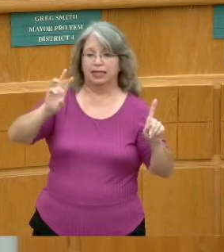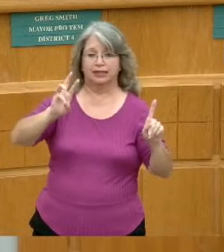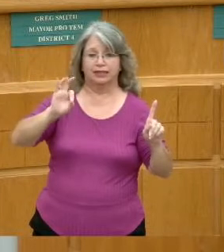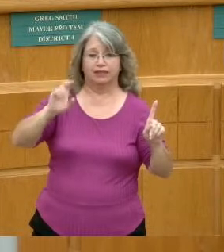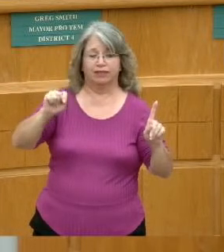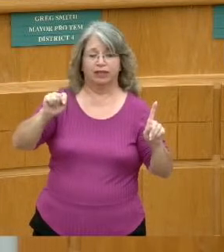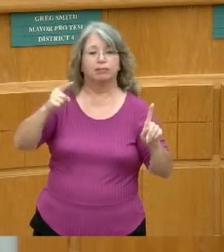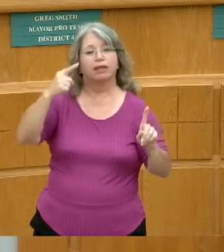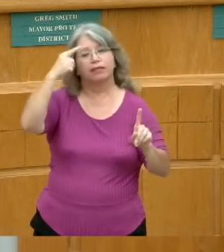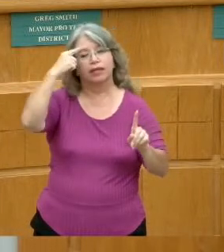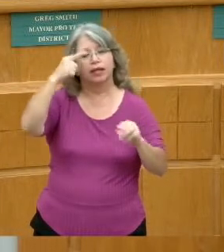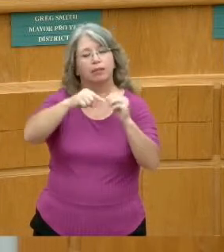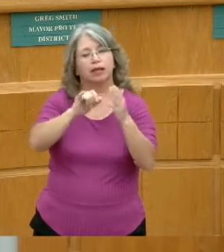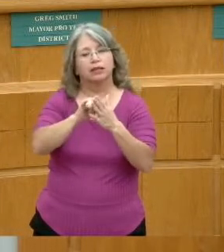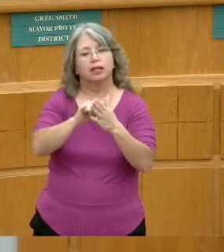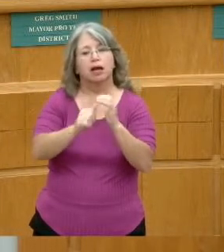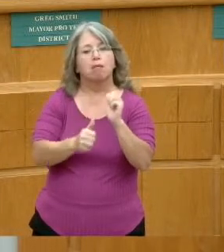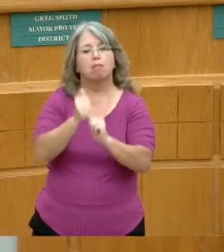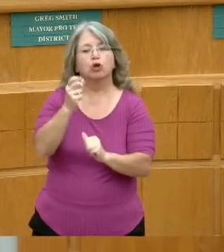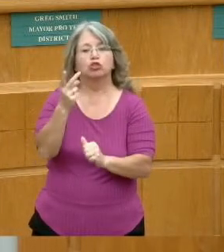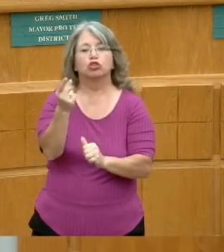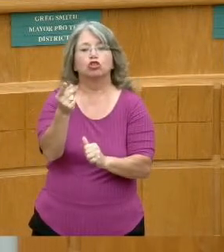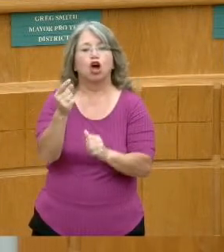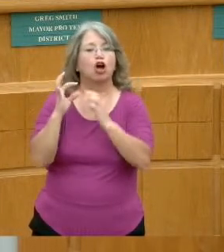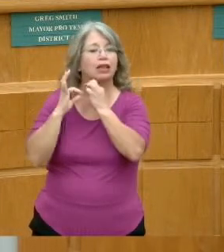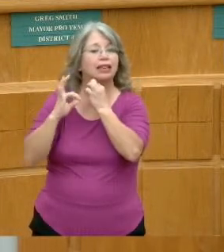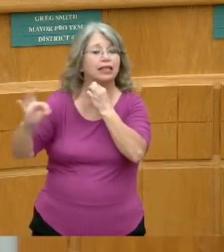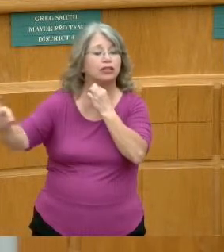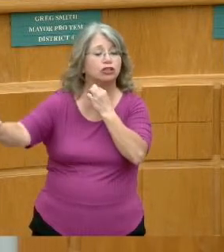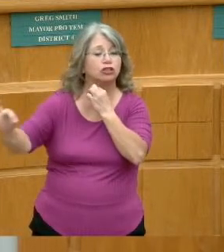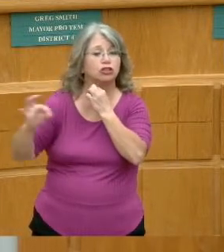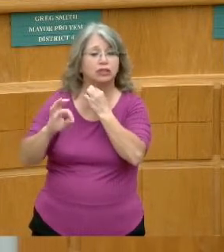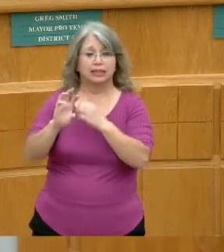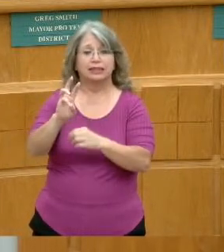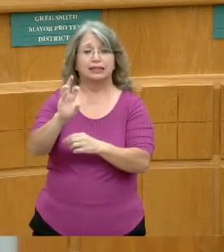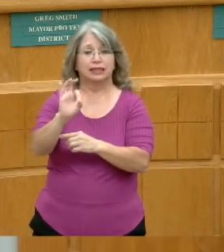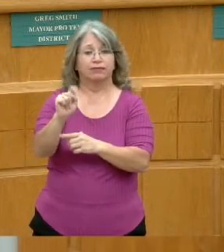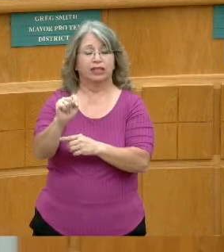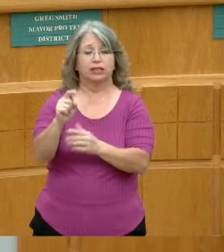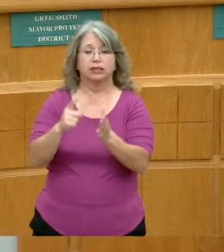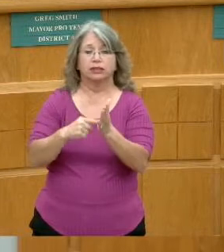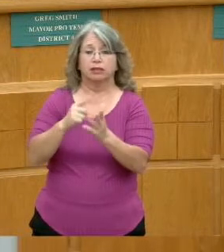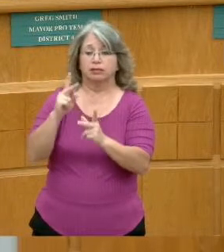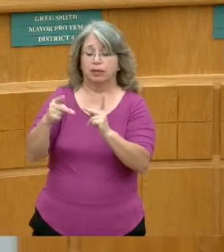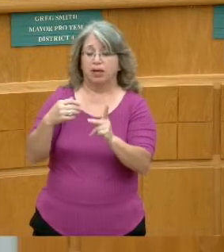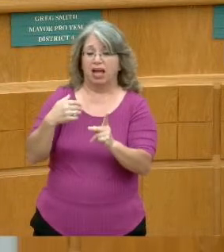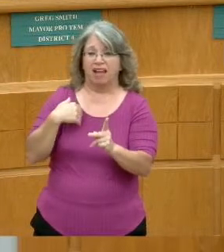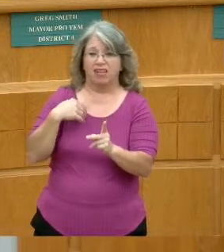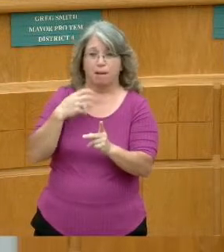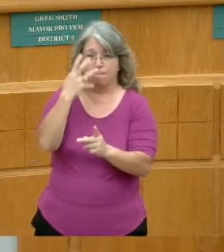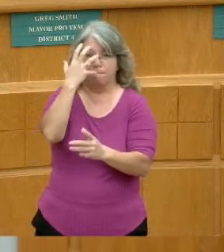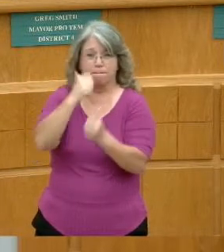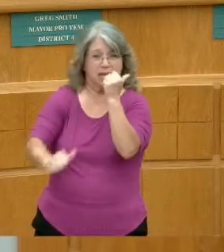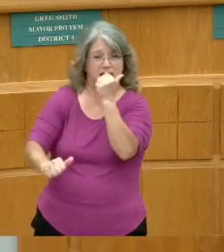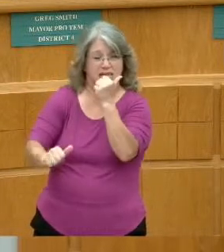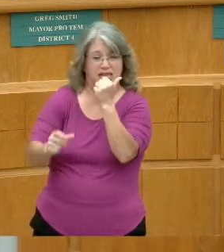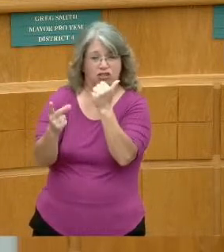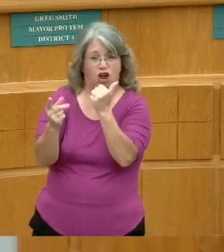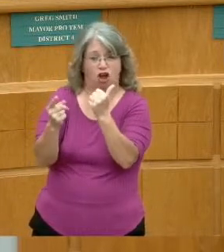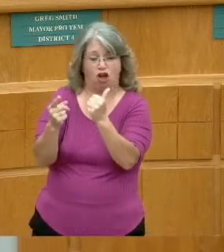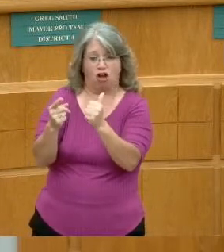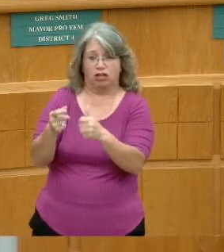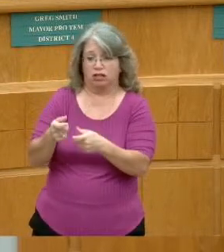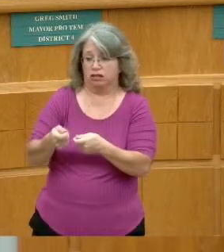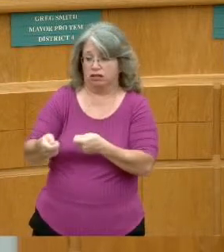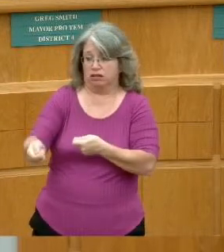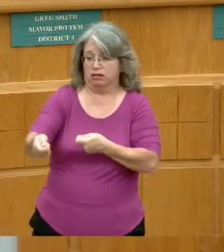dog leashes are 6 feet long, and sometimes people have a vicious dog, and you don't want to get within 6 feet of that vicious